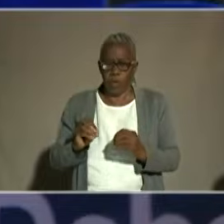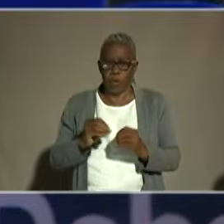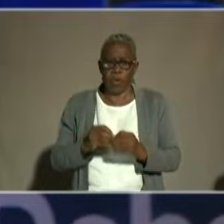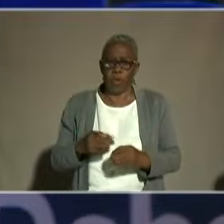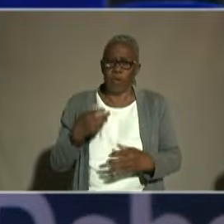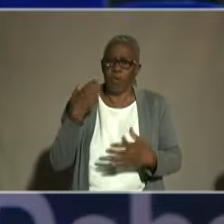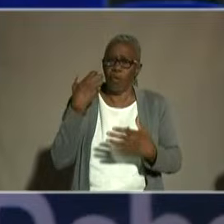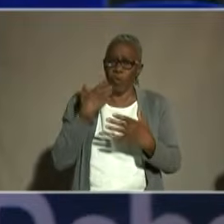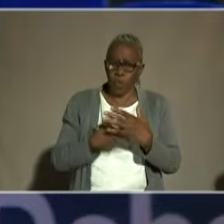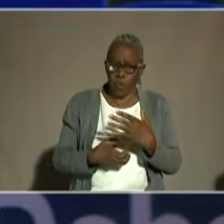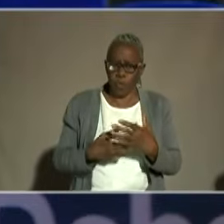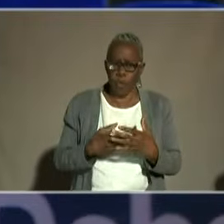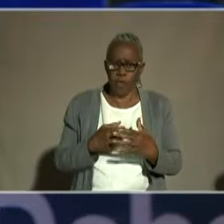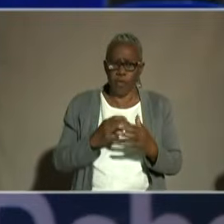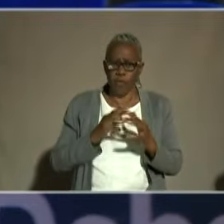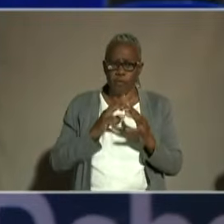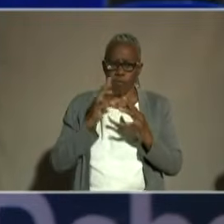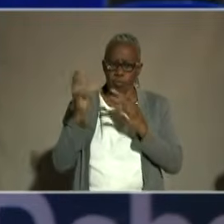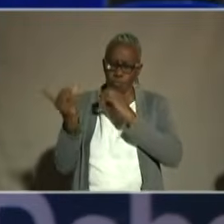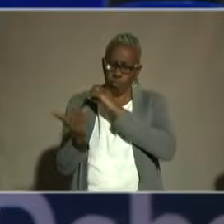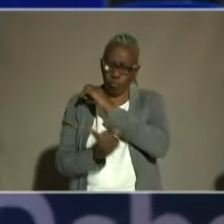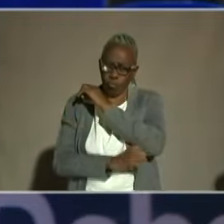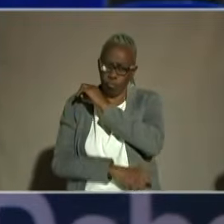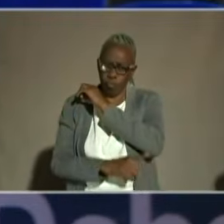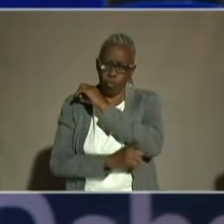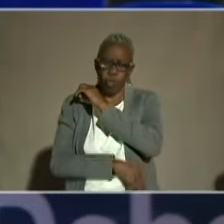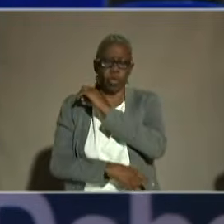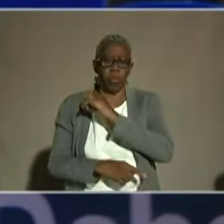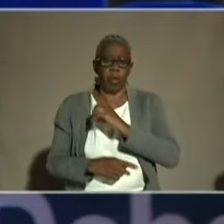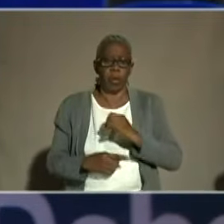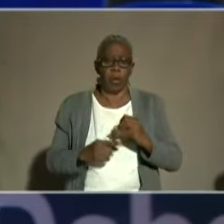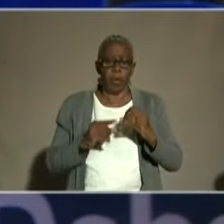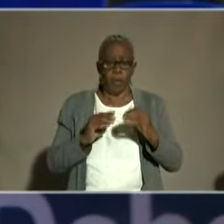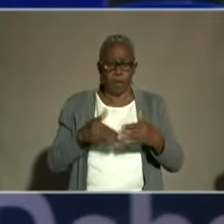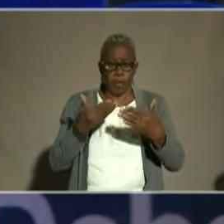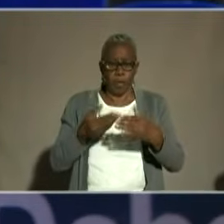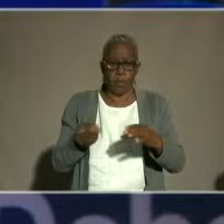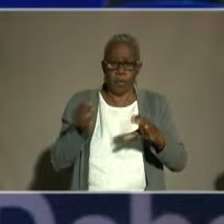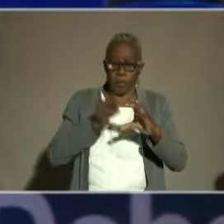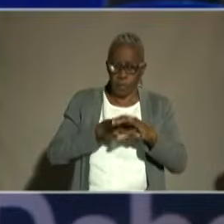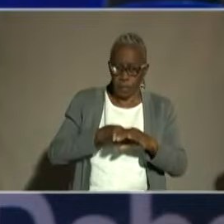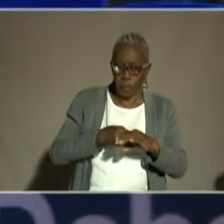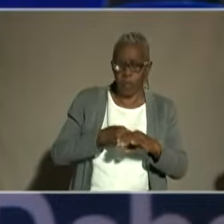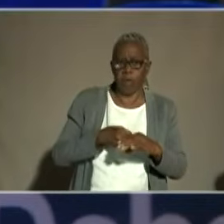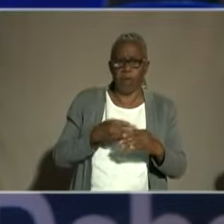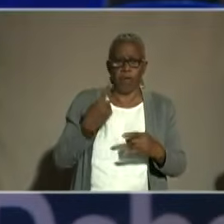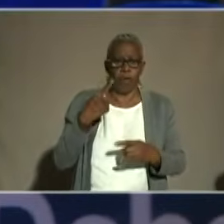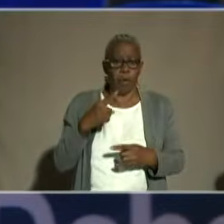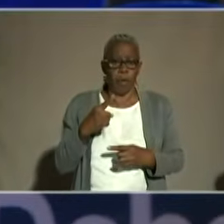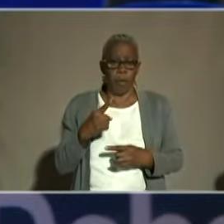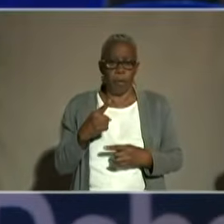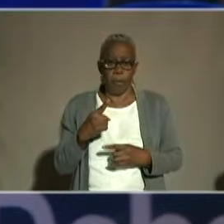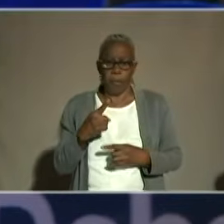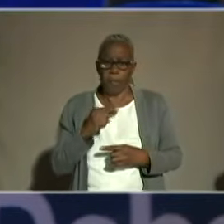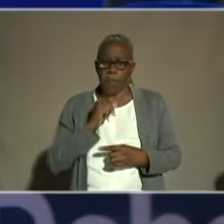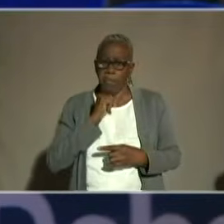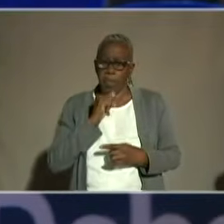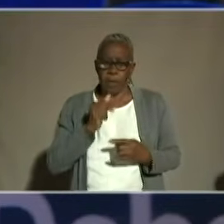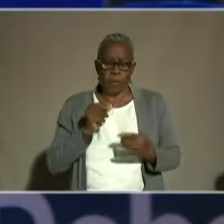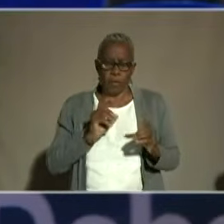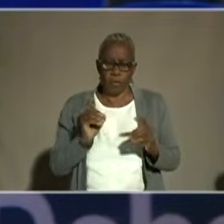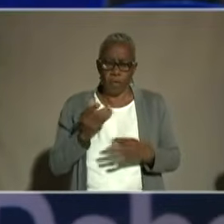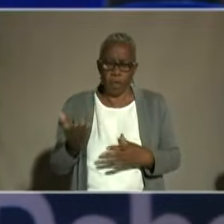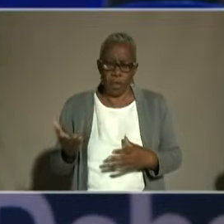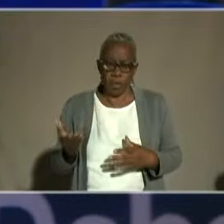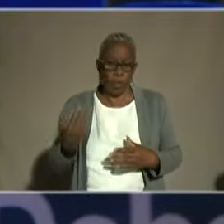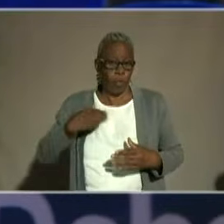sanctions, including the requirement for the provision of bonds. We are the only government to have called